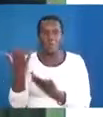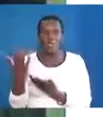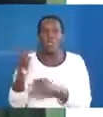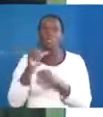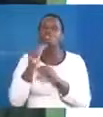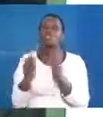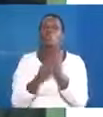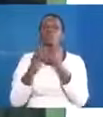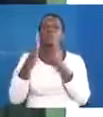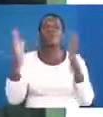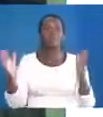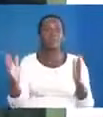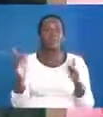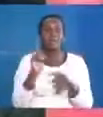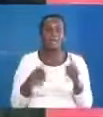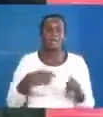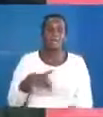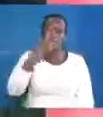must take it because it is right."